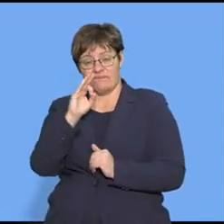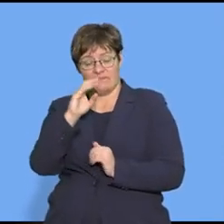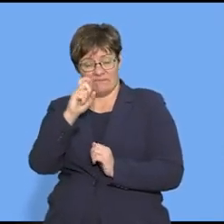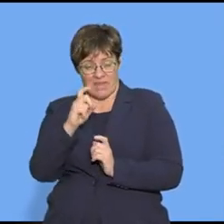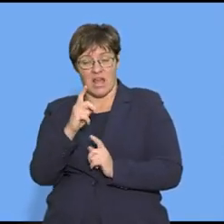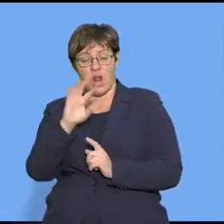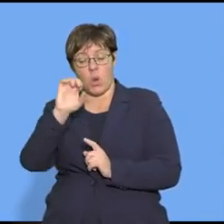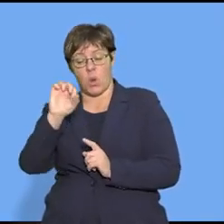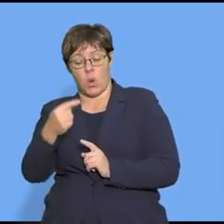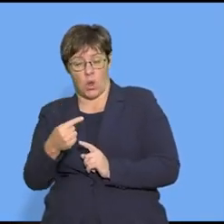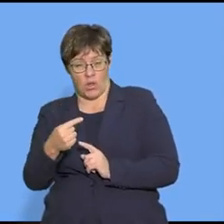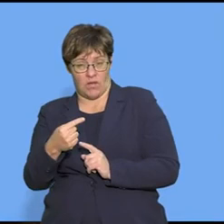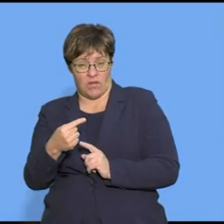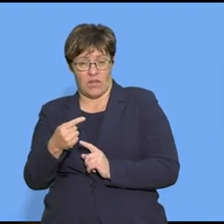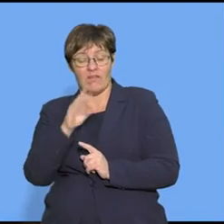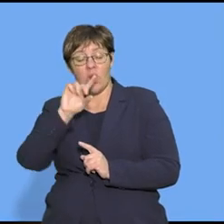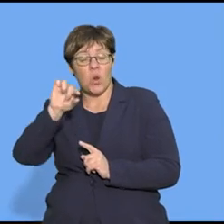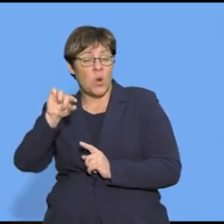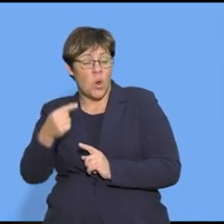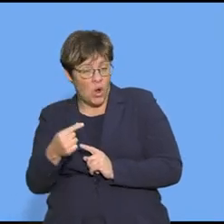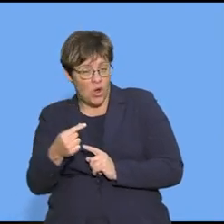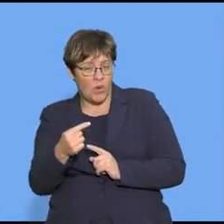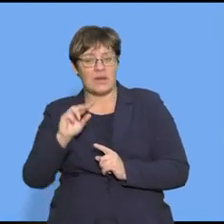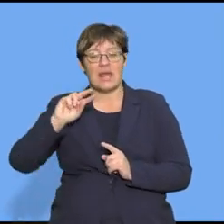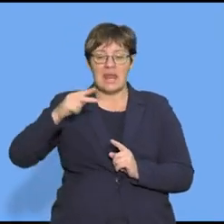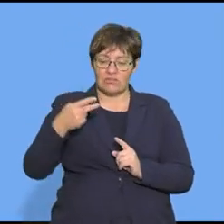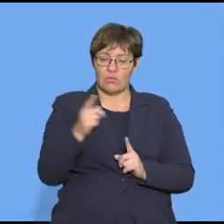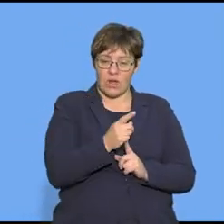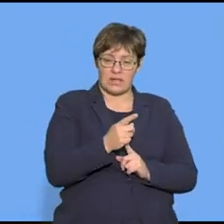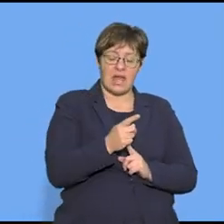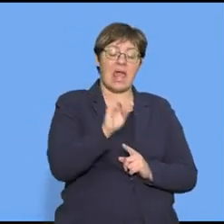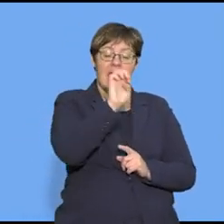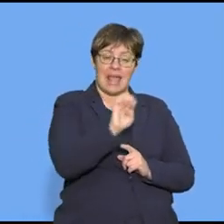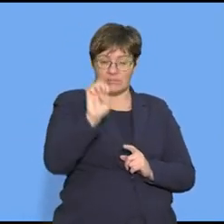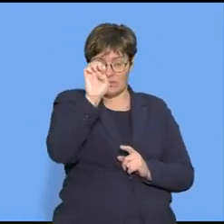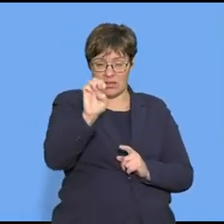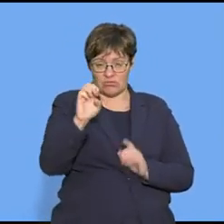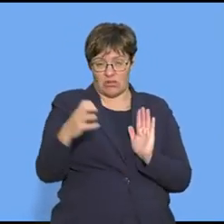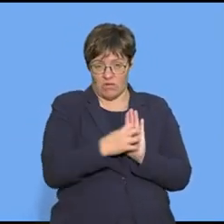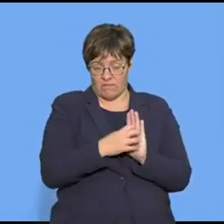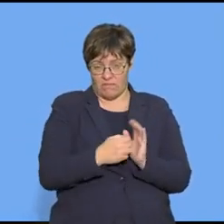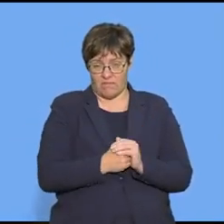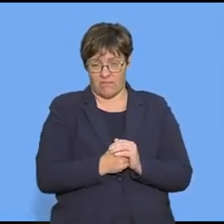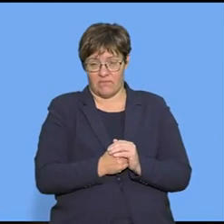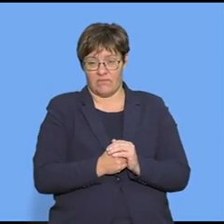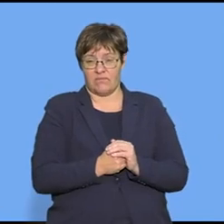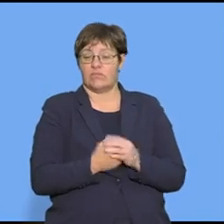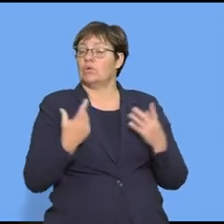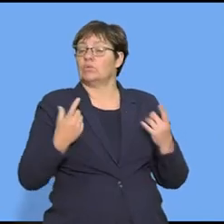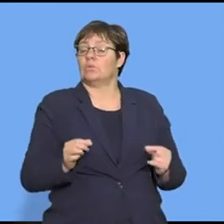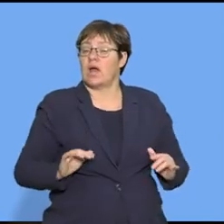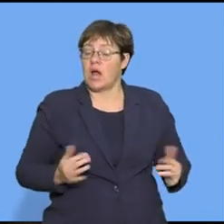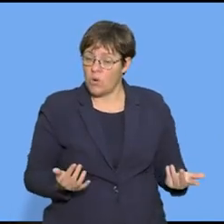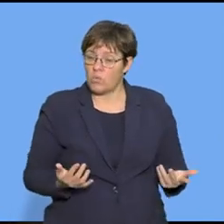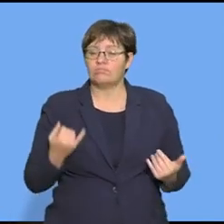Just remember, if it's a log, it means the inverse will be the exponential graph, right? So to do